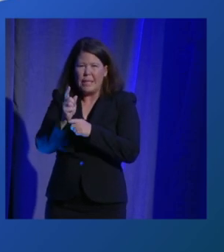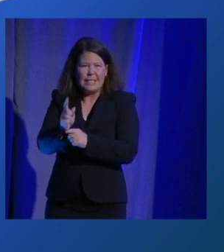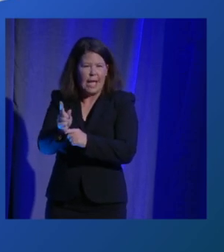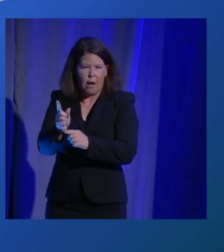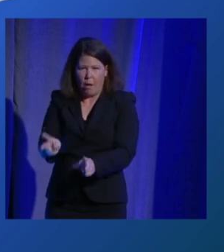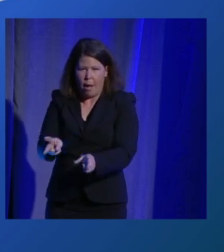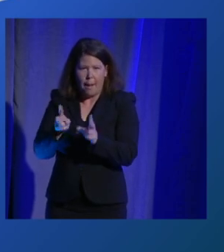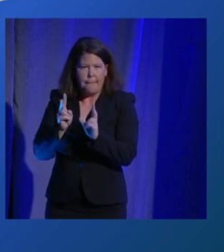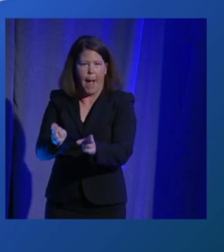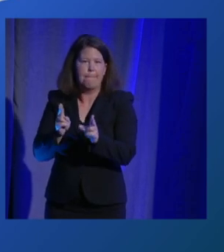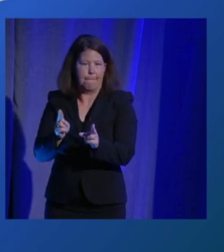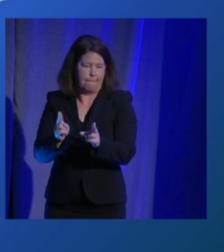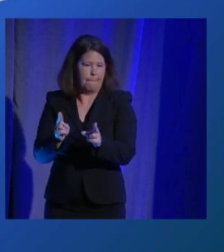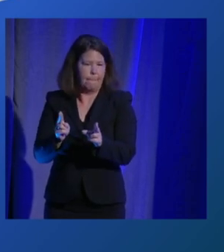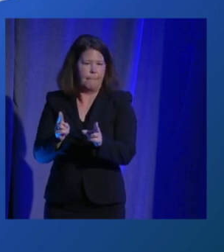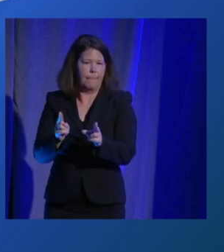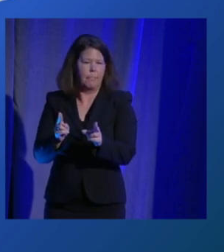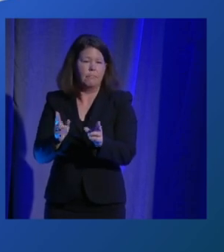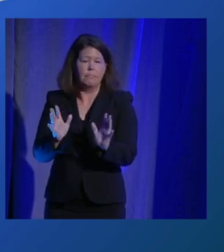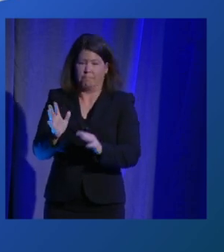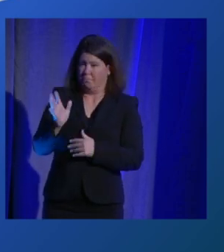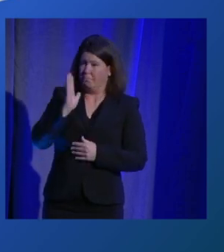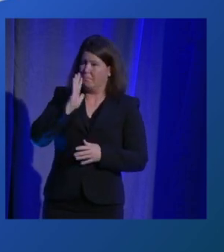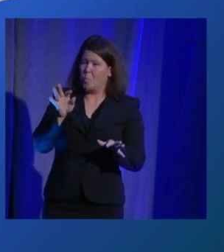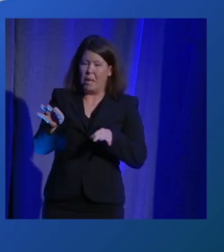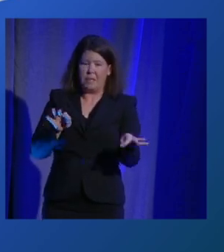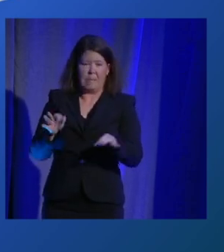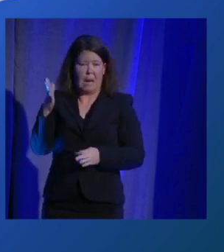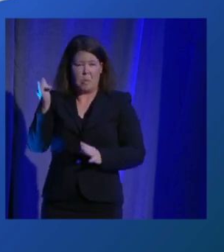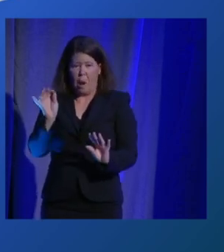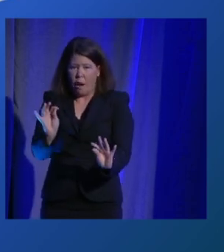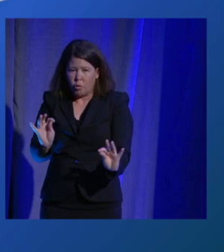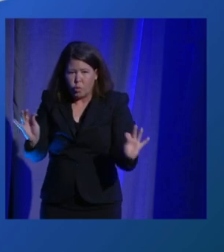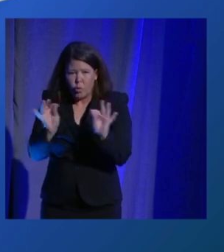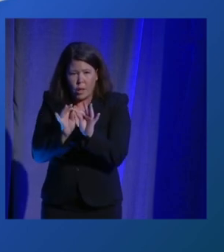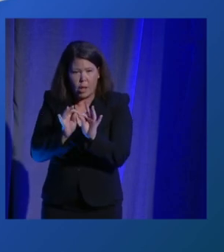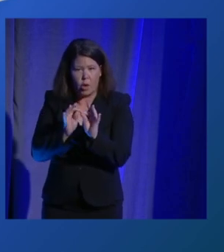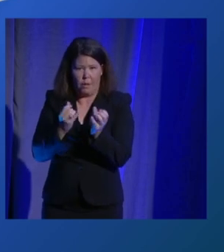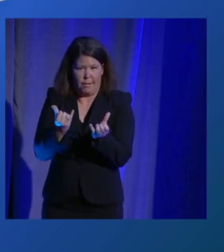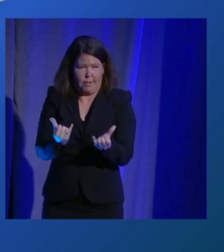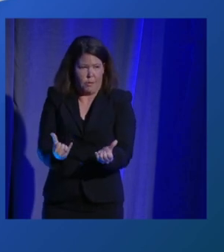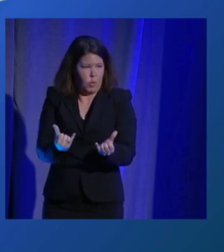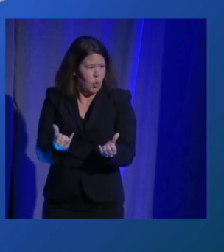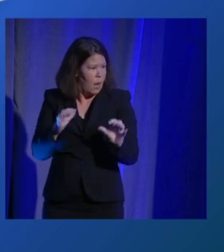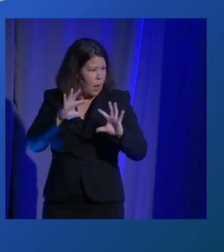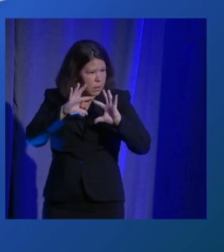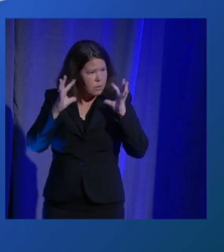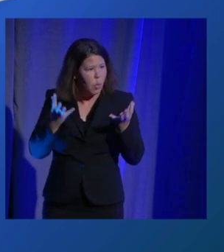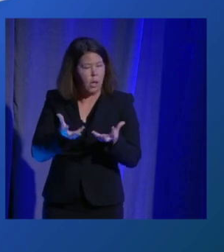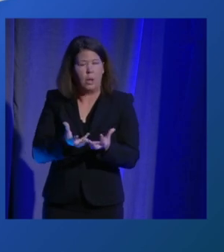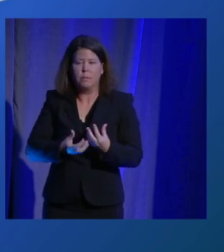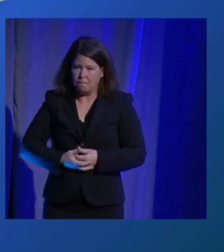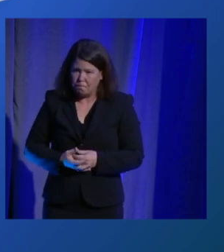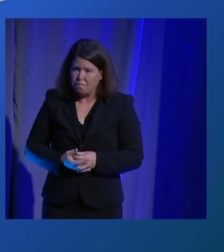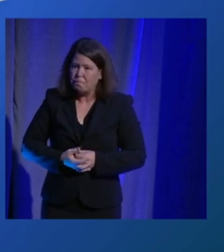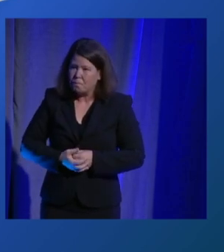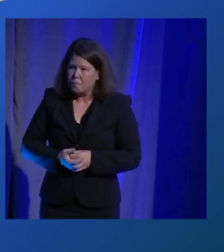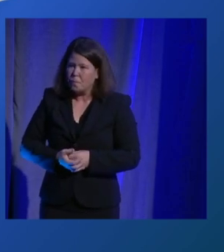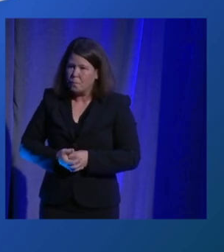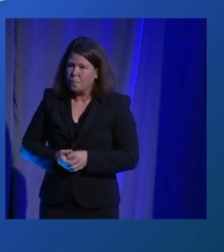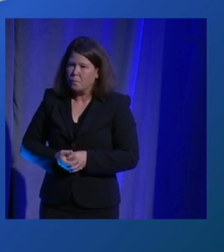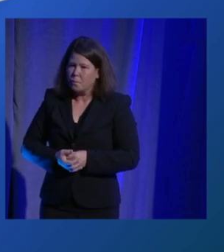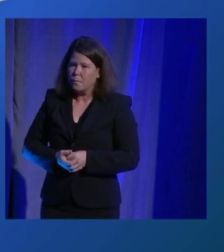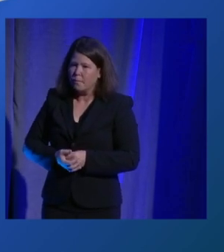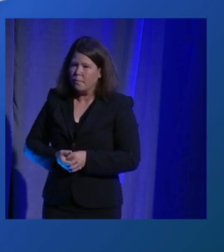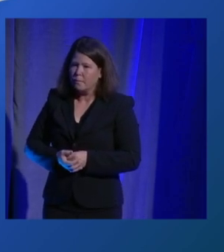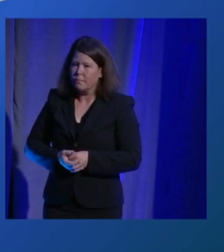this is really critical for what we got to do in the world that we have going for for now here's